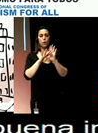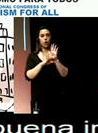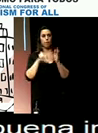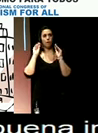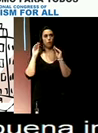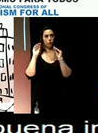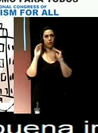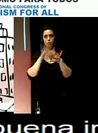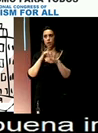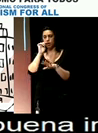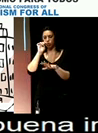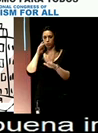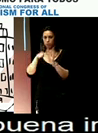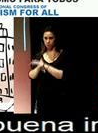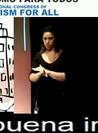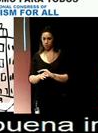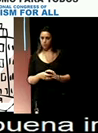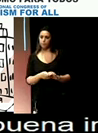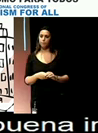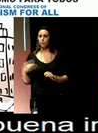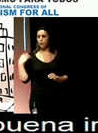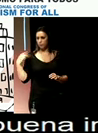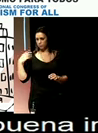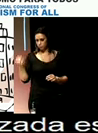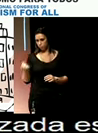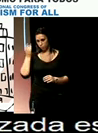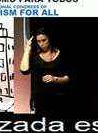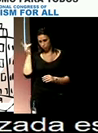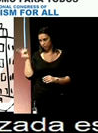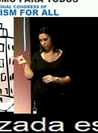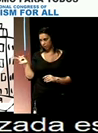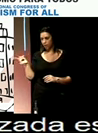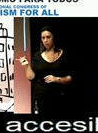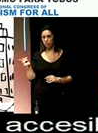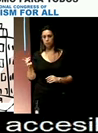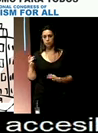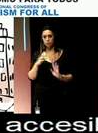an initiative that have the umbrella of the